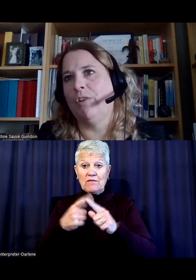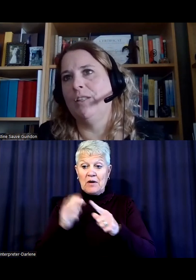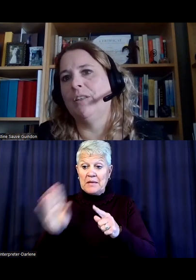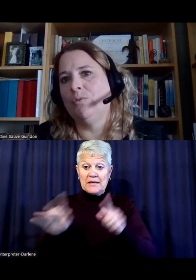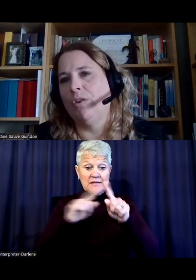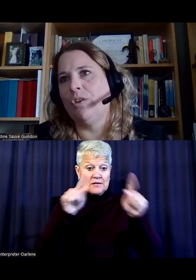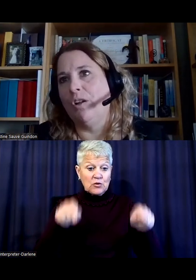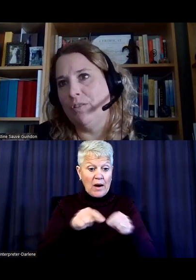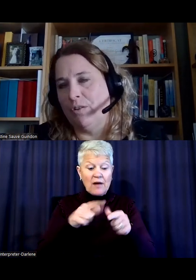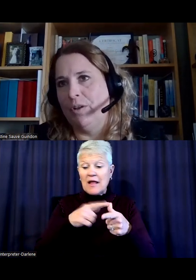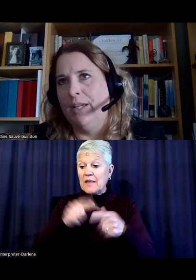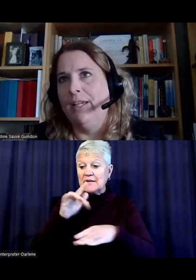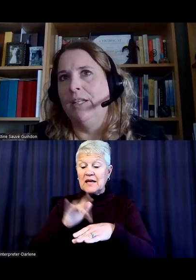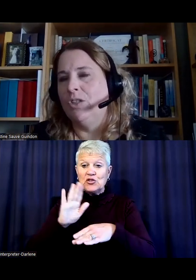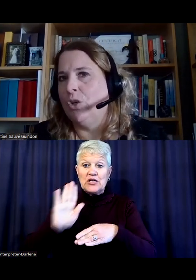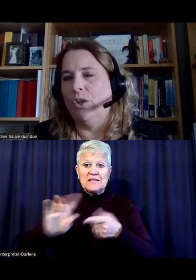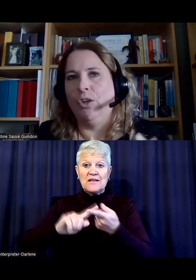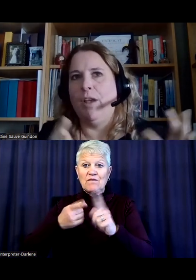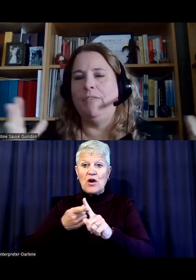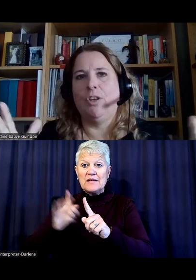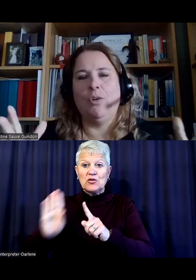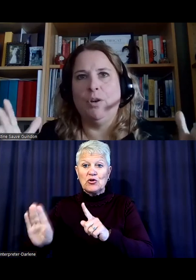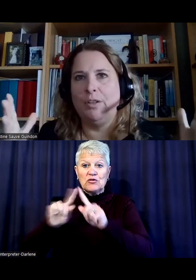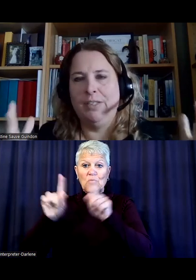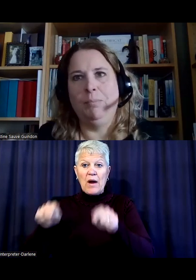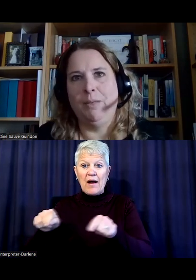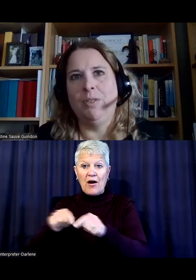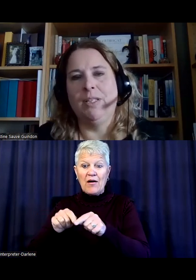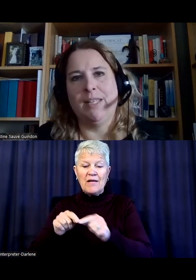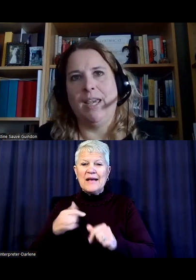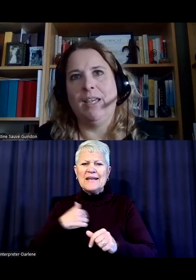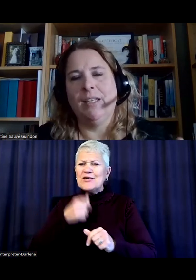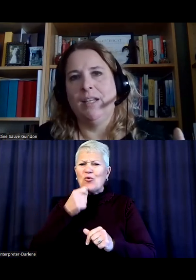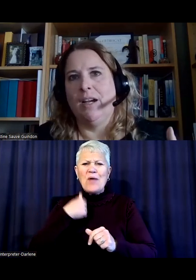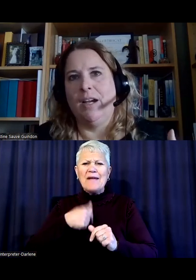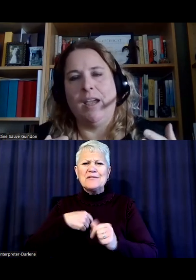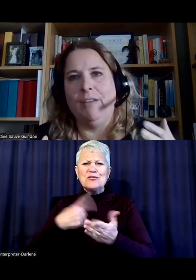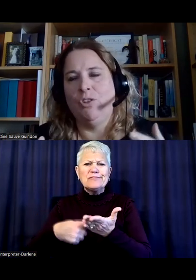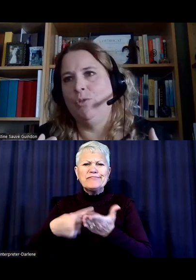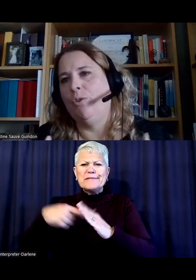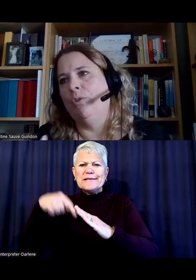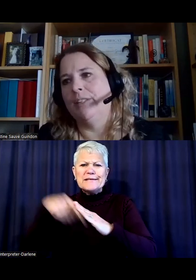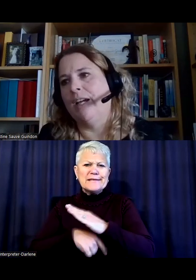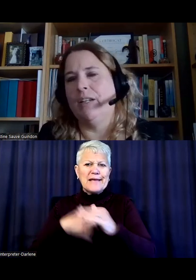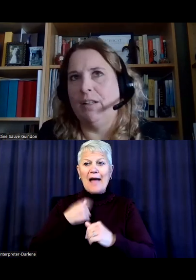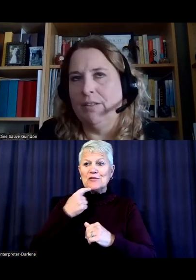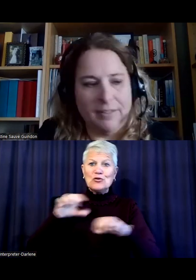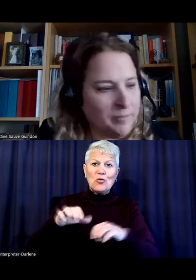his friend's squares also. So you don't have to go deep and say, I have to do a